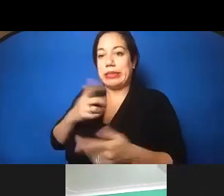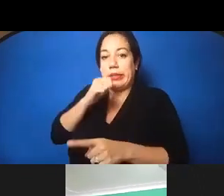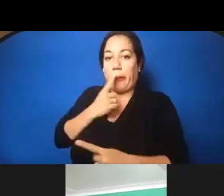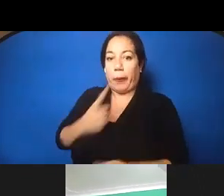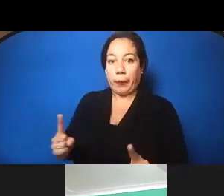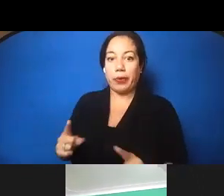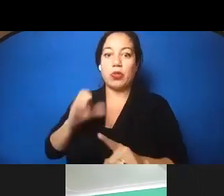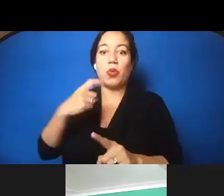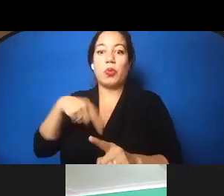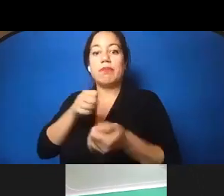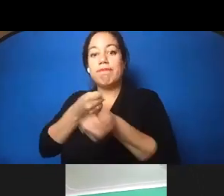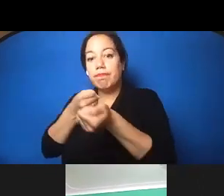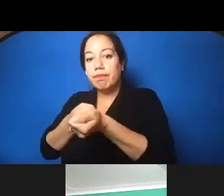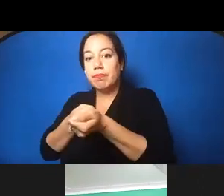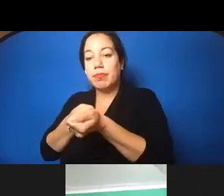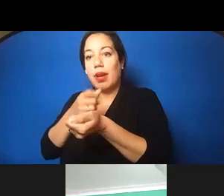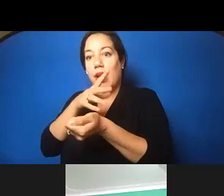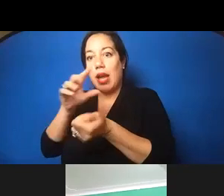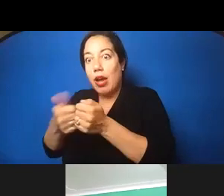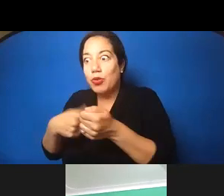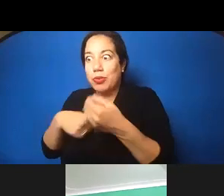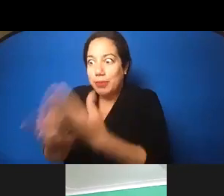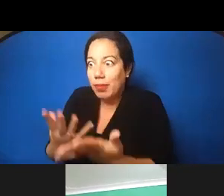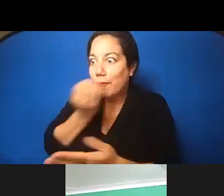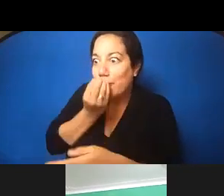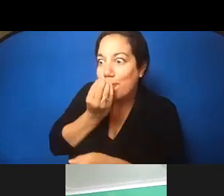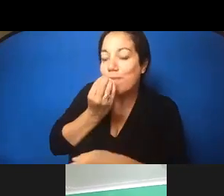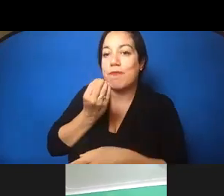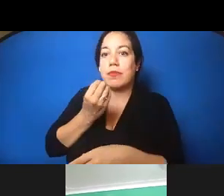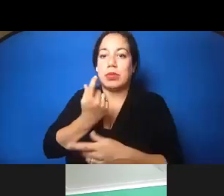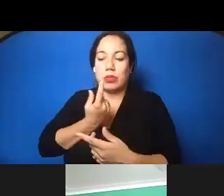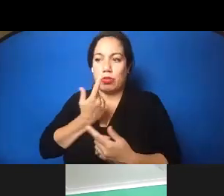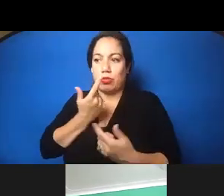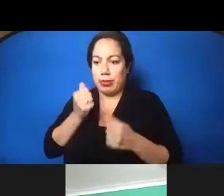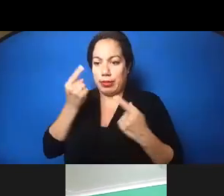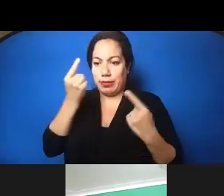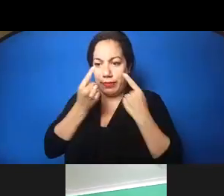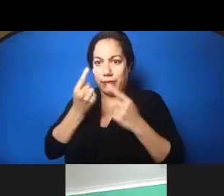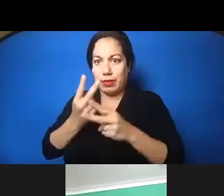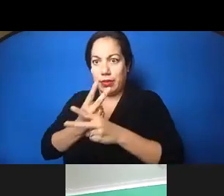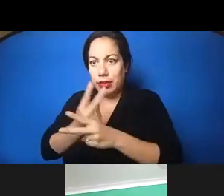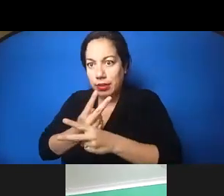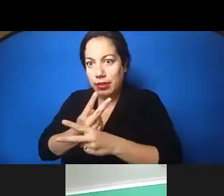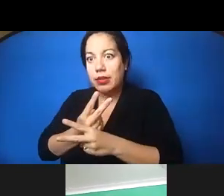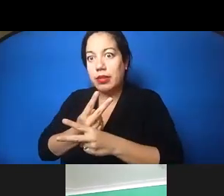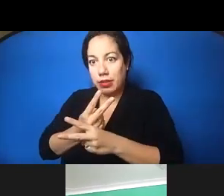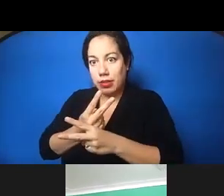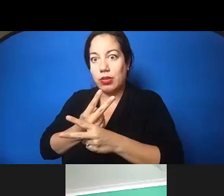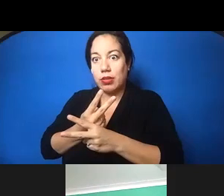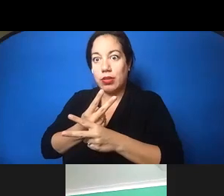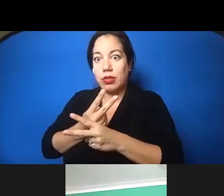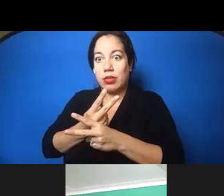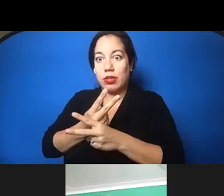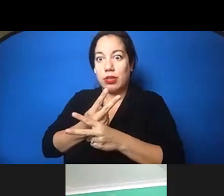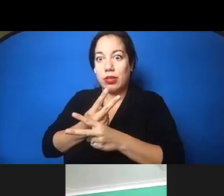inside. How are we going to survive in terms of food? So you're chasing us inside. We're going to have another COVID-19 inside